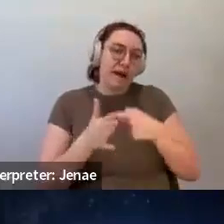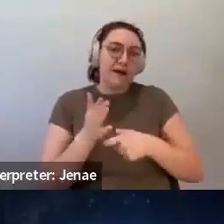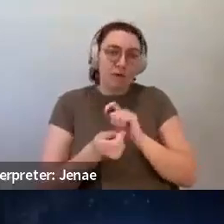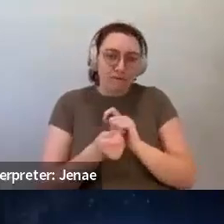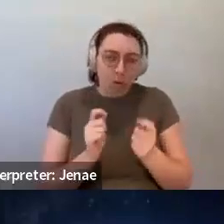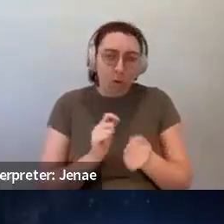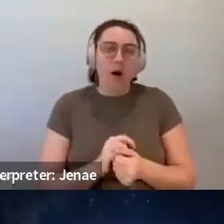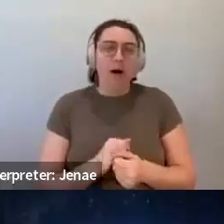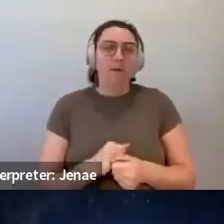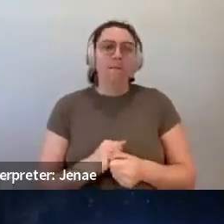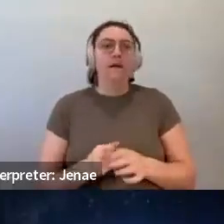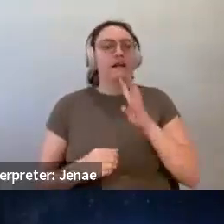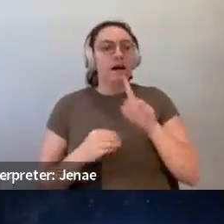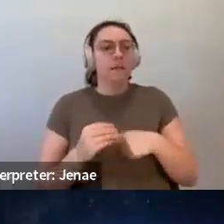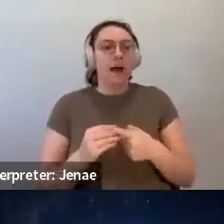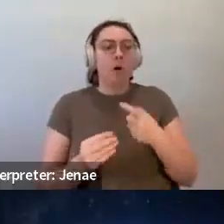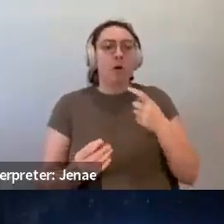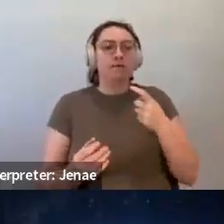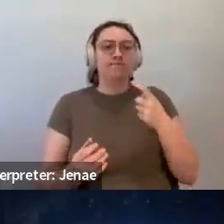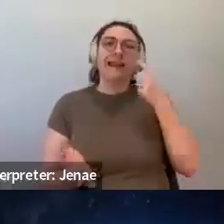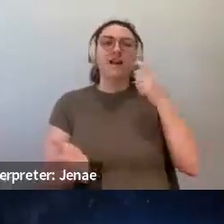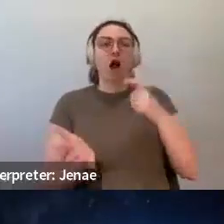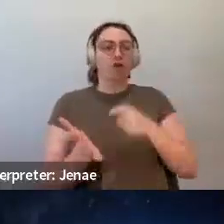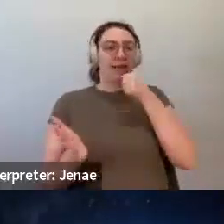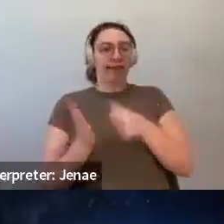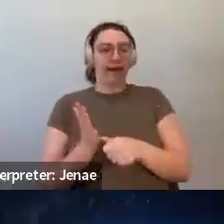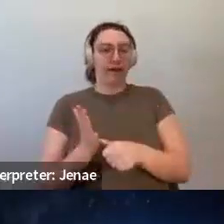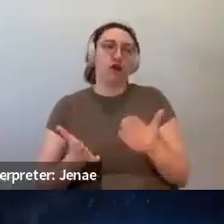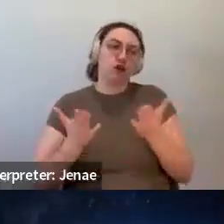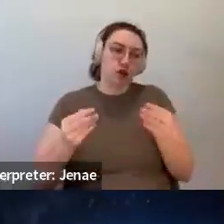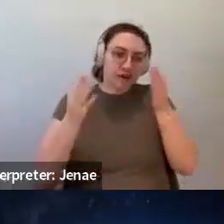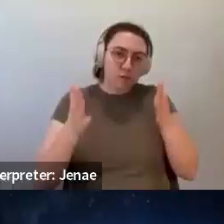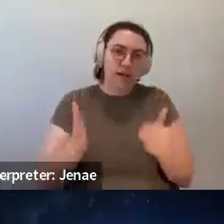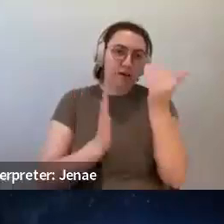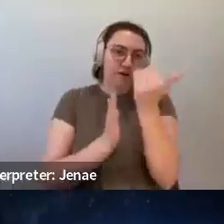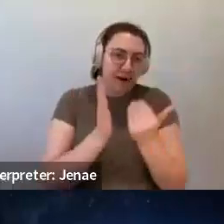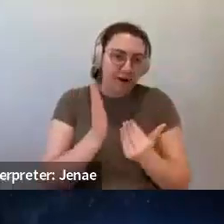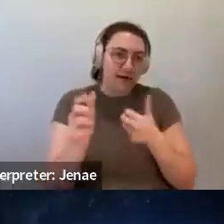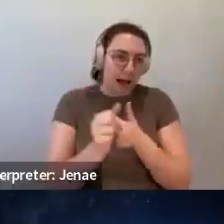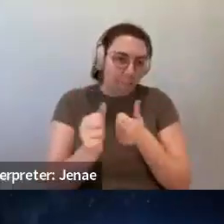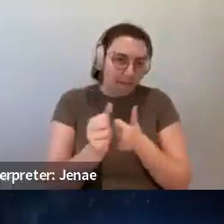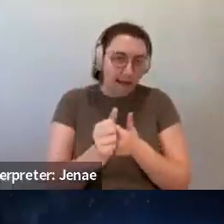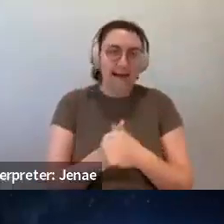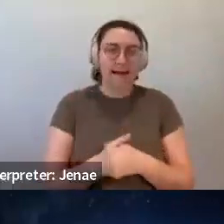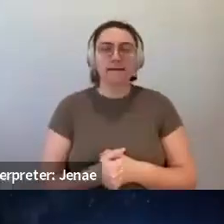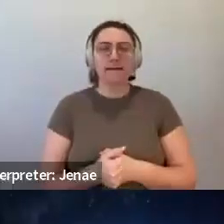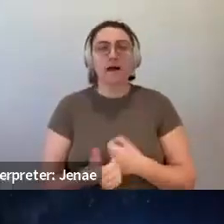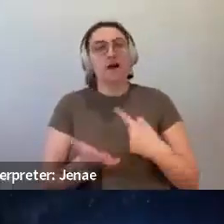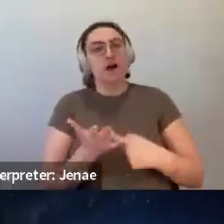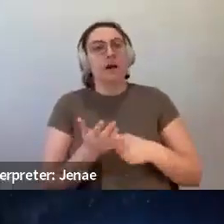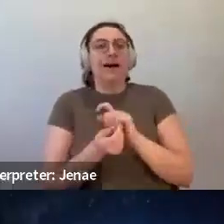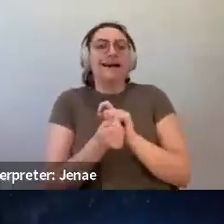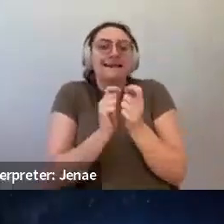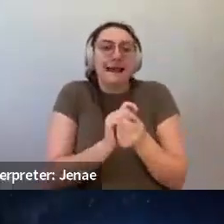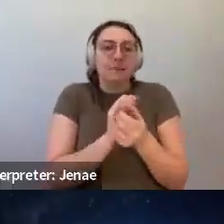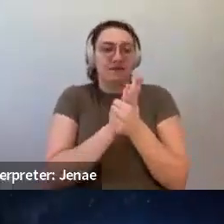We're going to talk about the acknowledgement letters, the service provider directory updates that have come out. We're going to talk about adaptive skills training a